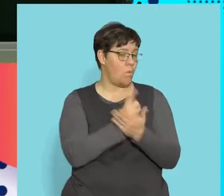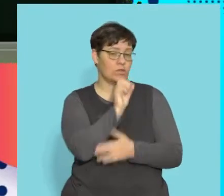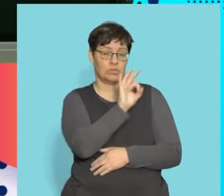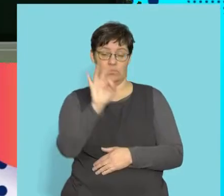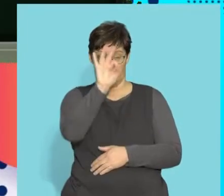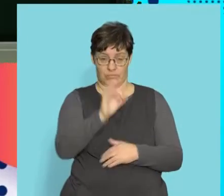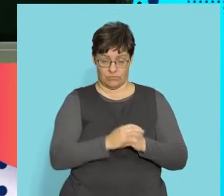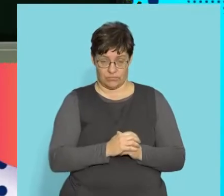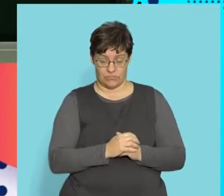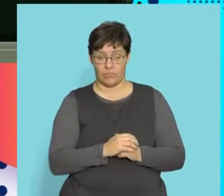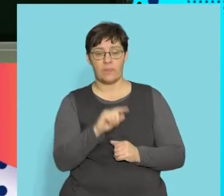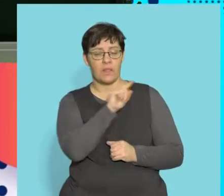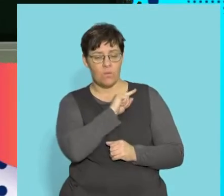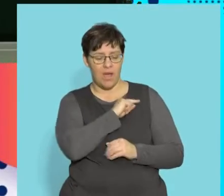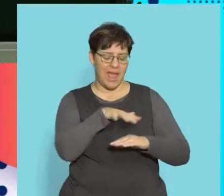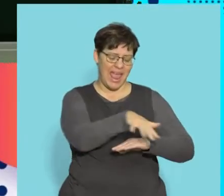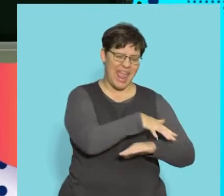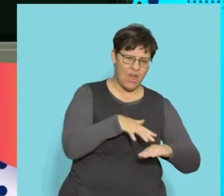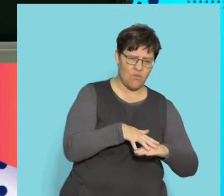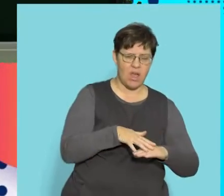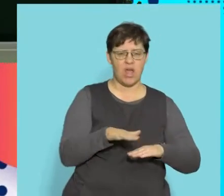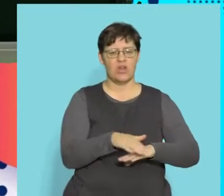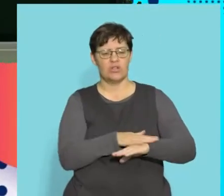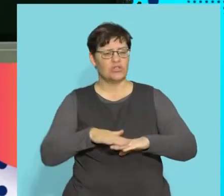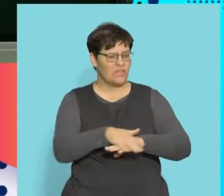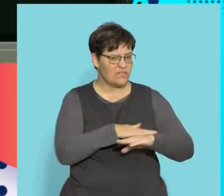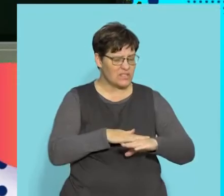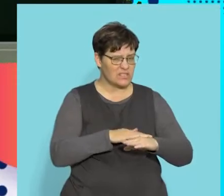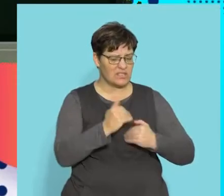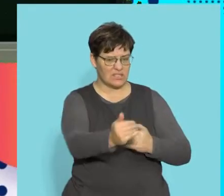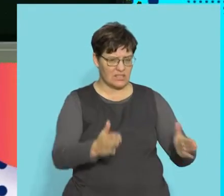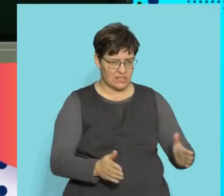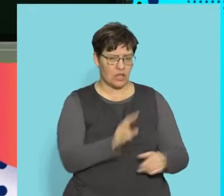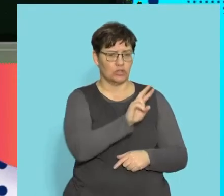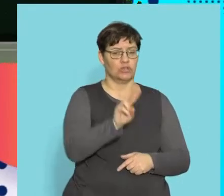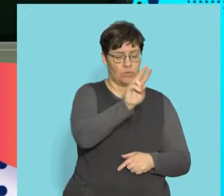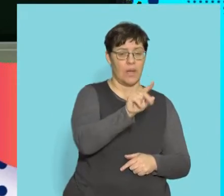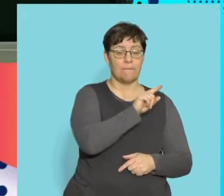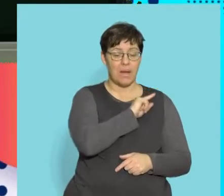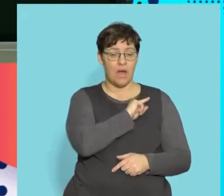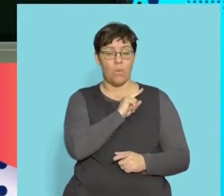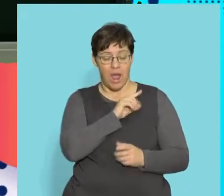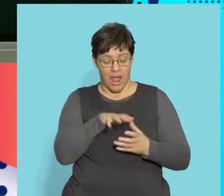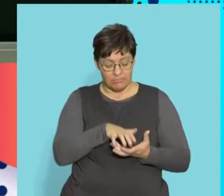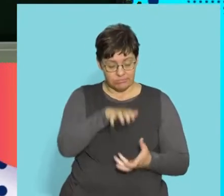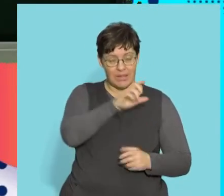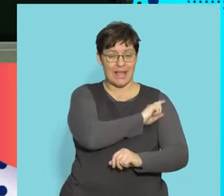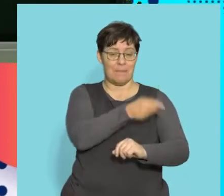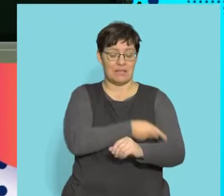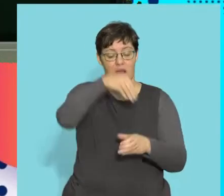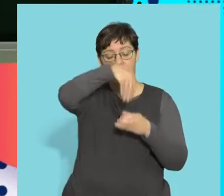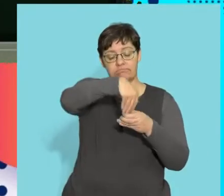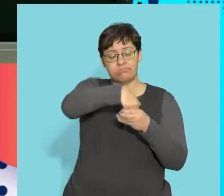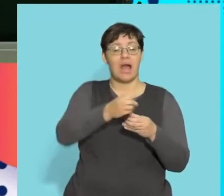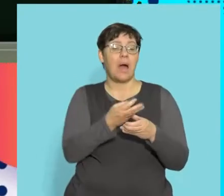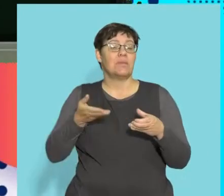always cubed. For area and surface area, the units are squared, but because volume refers to the capacity that